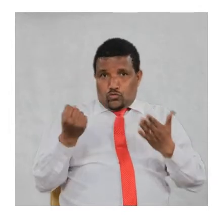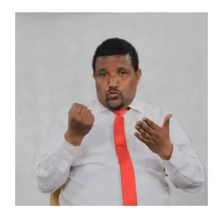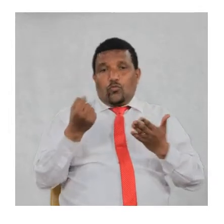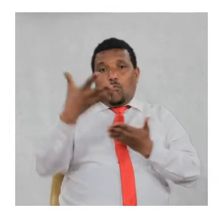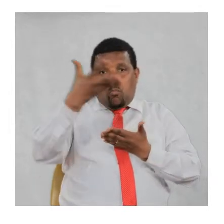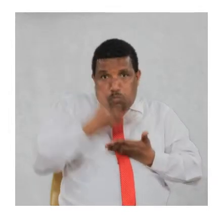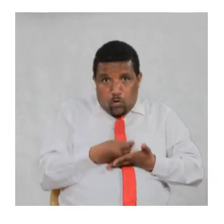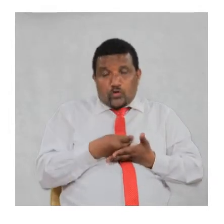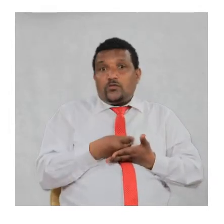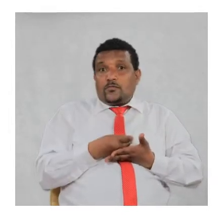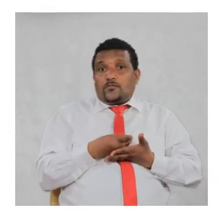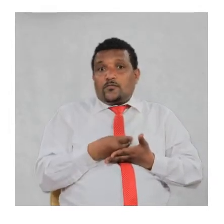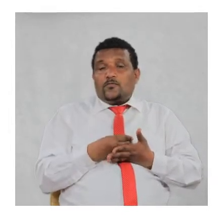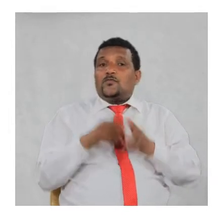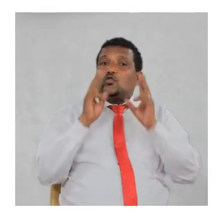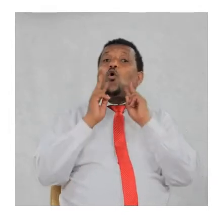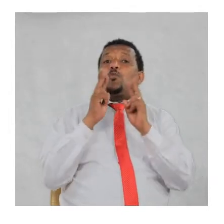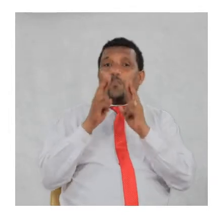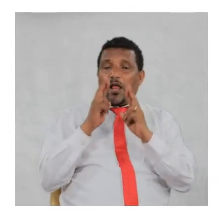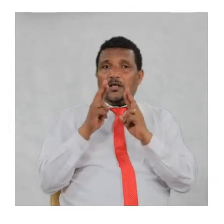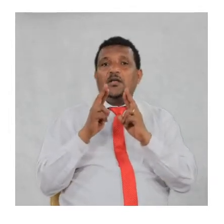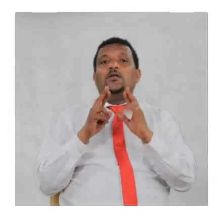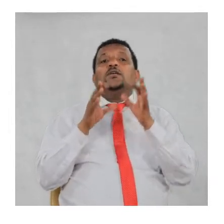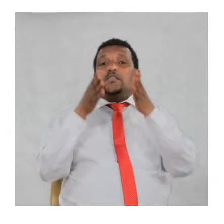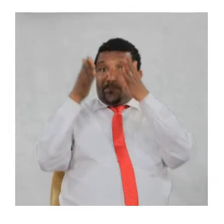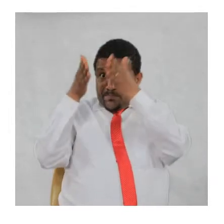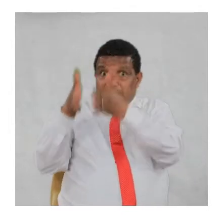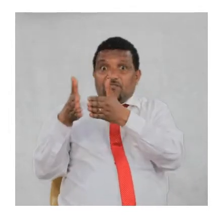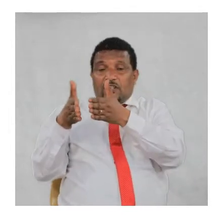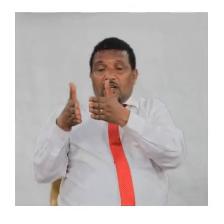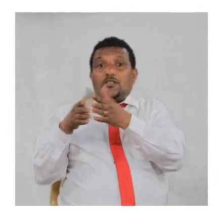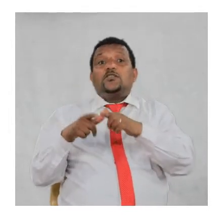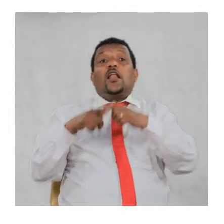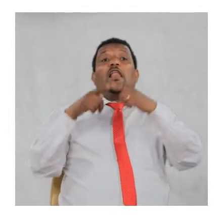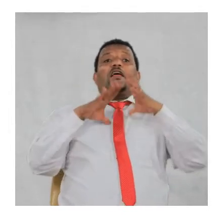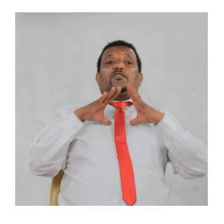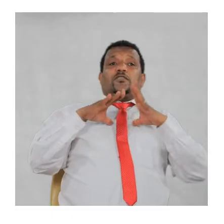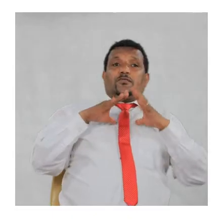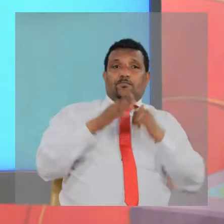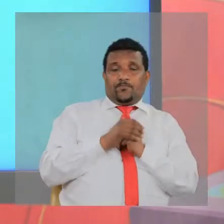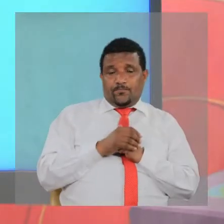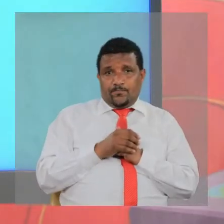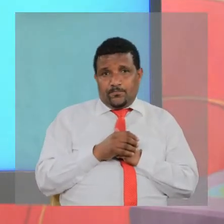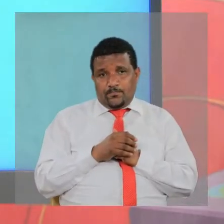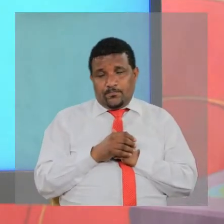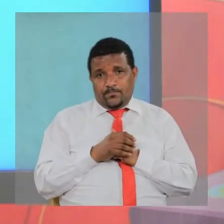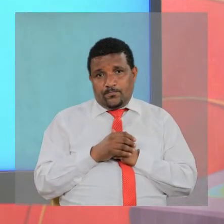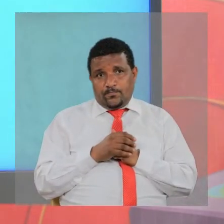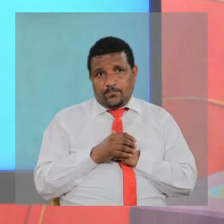boat is normal, more specifically it is luxury.